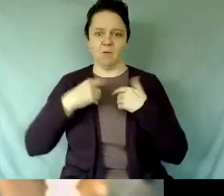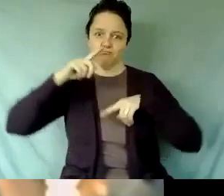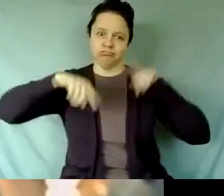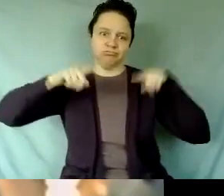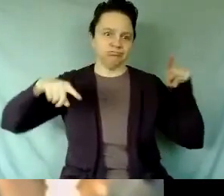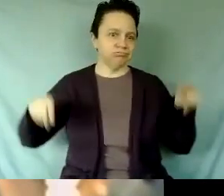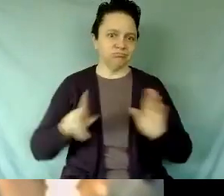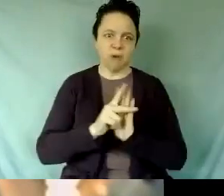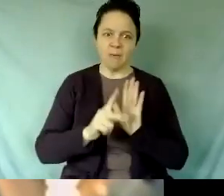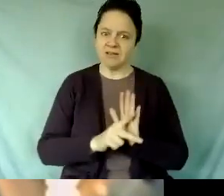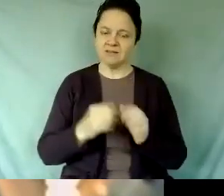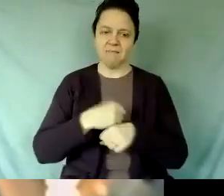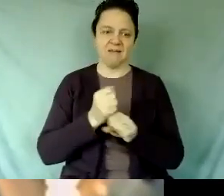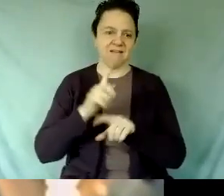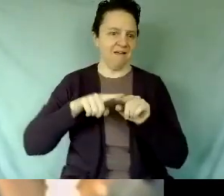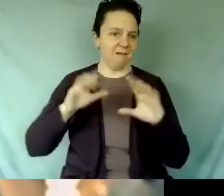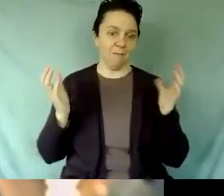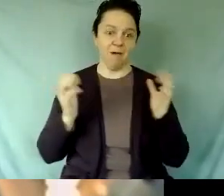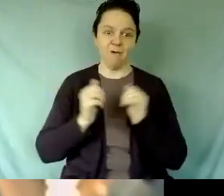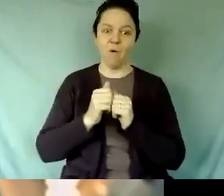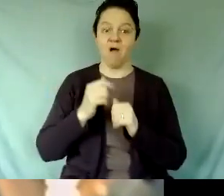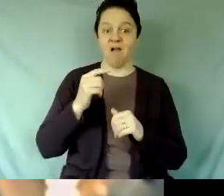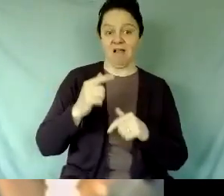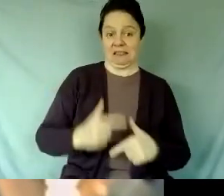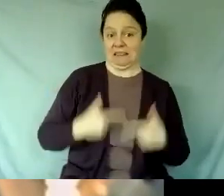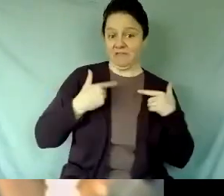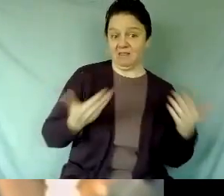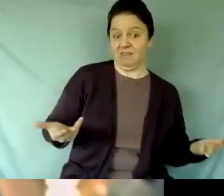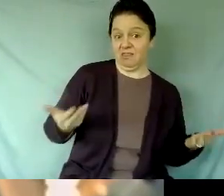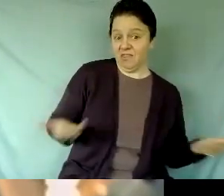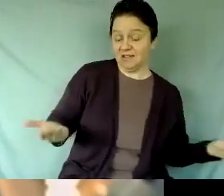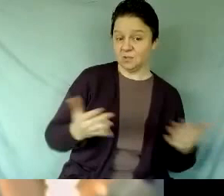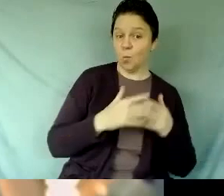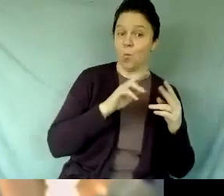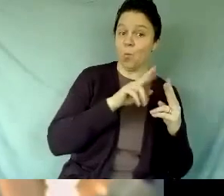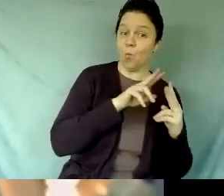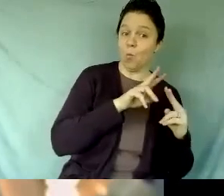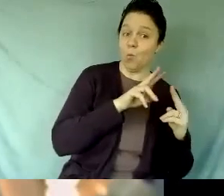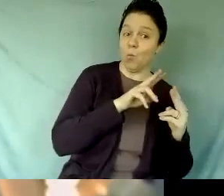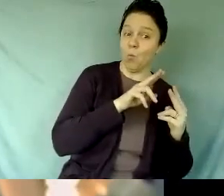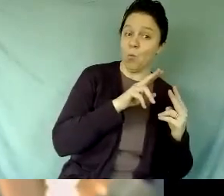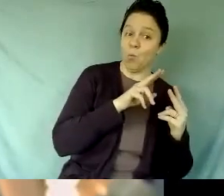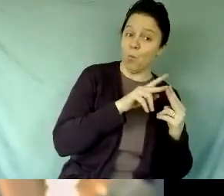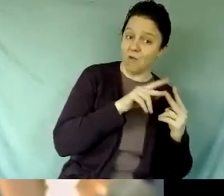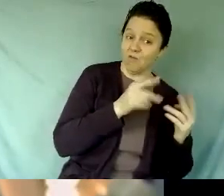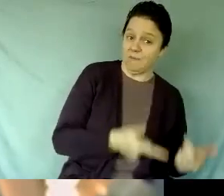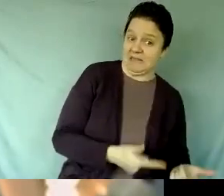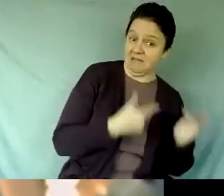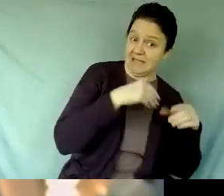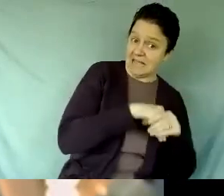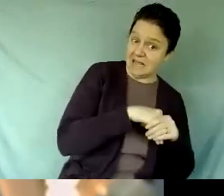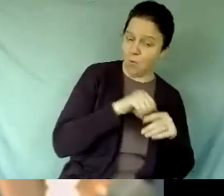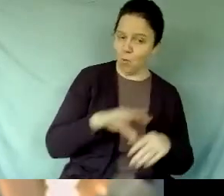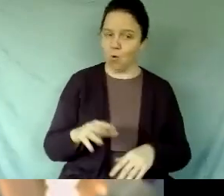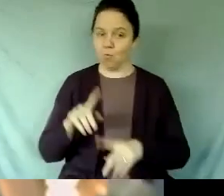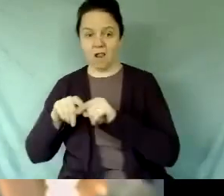unmatched substance for living materials, whether the organisms are going to be living in the solution, whether